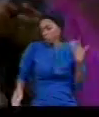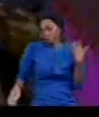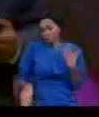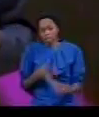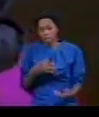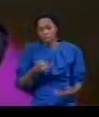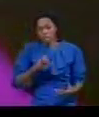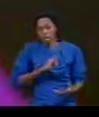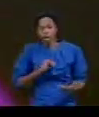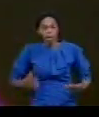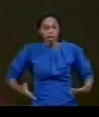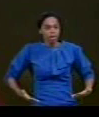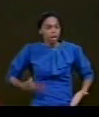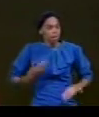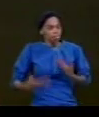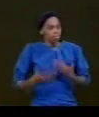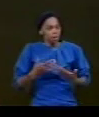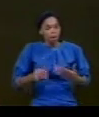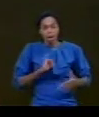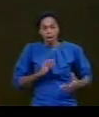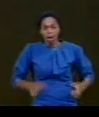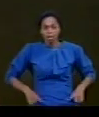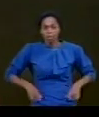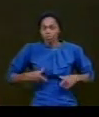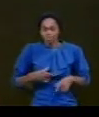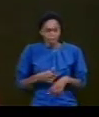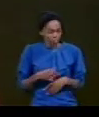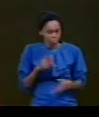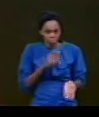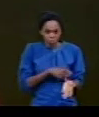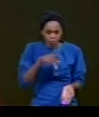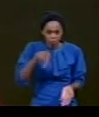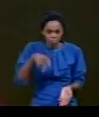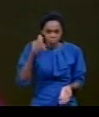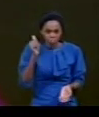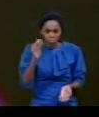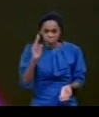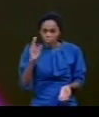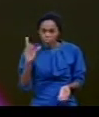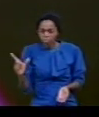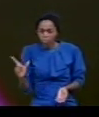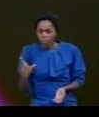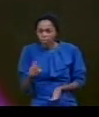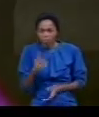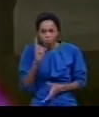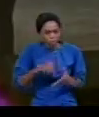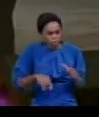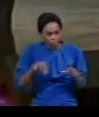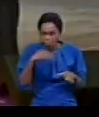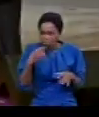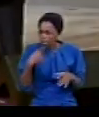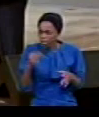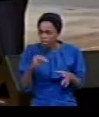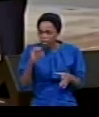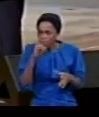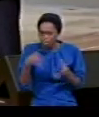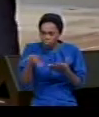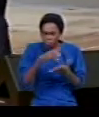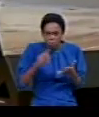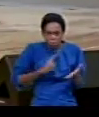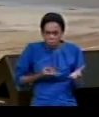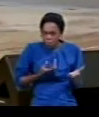live. Paul, what are you saying? Are you not confusing us? No, not at all.